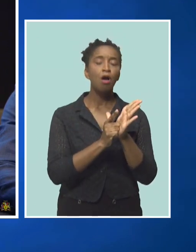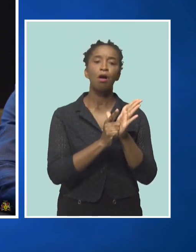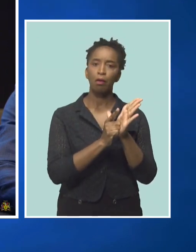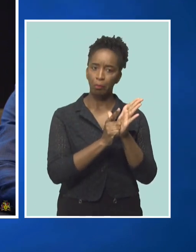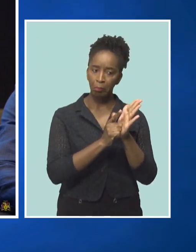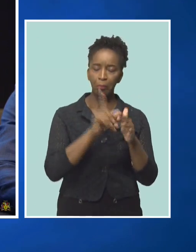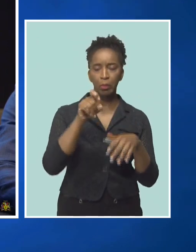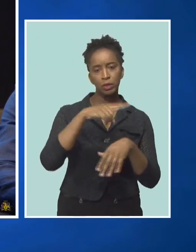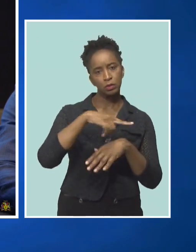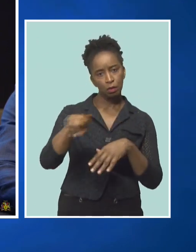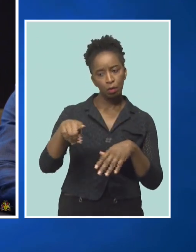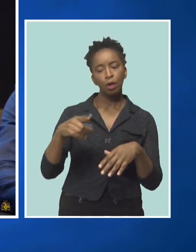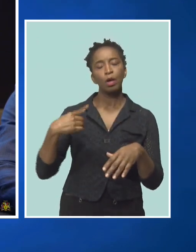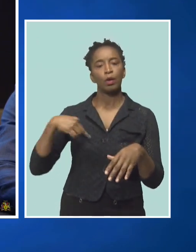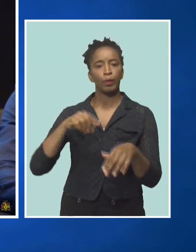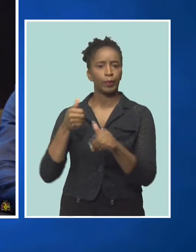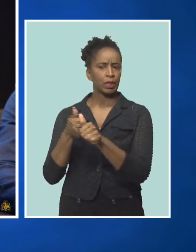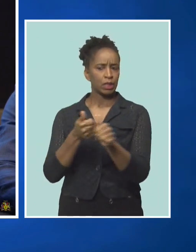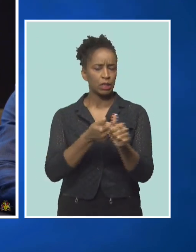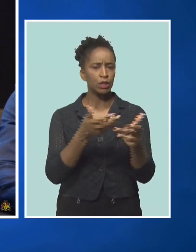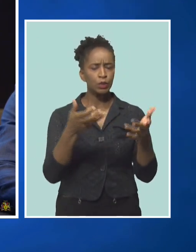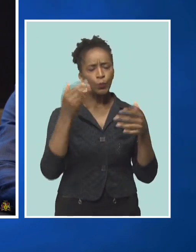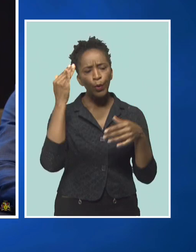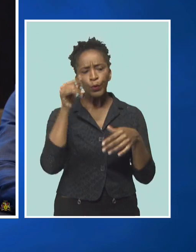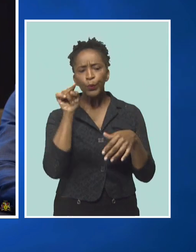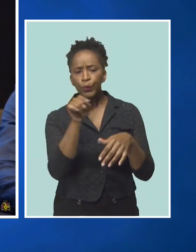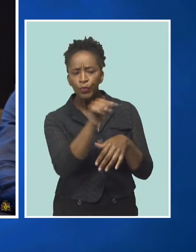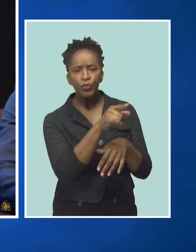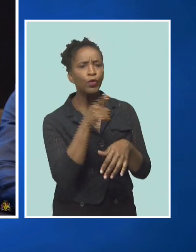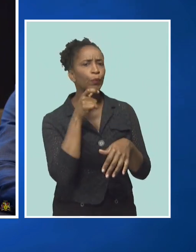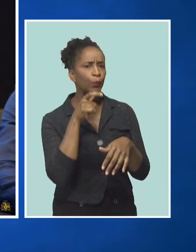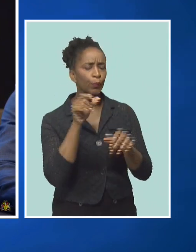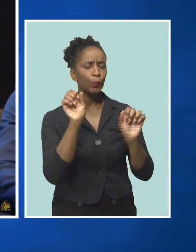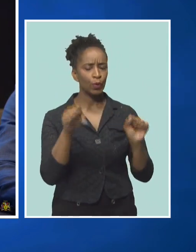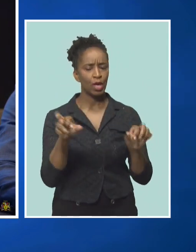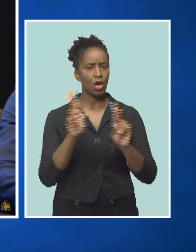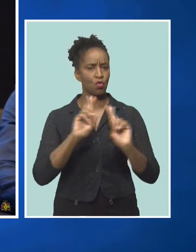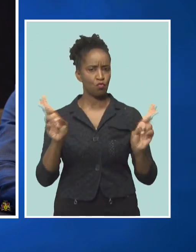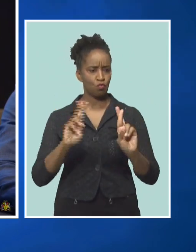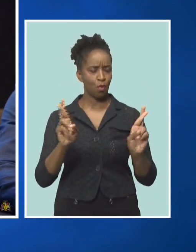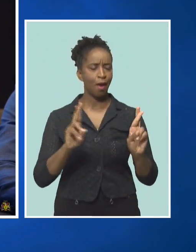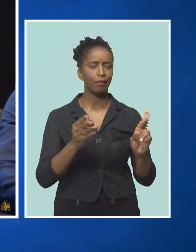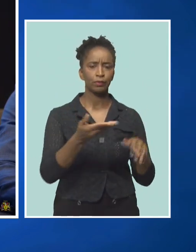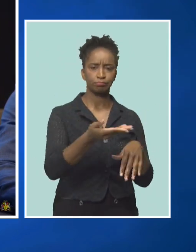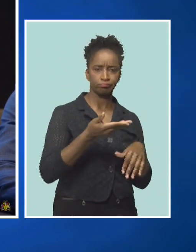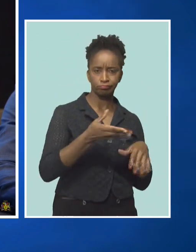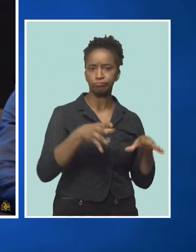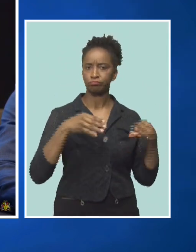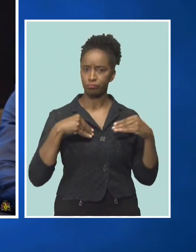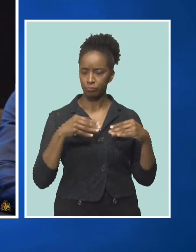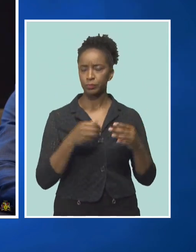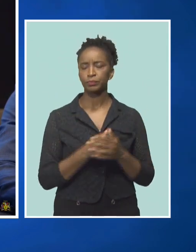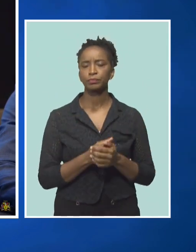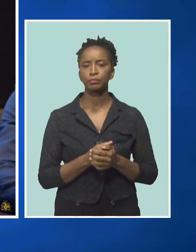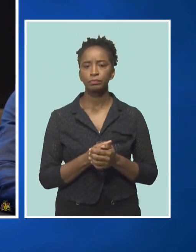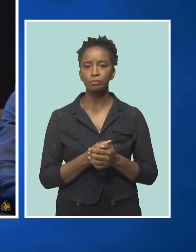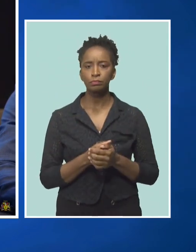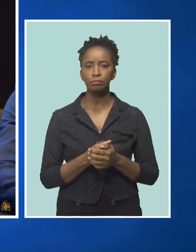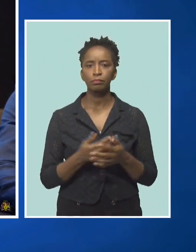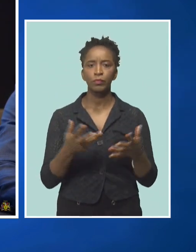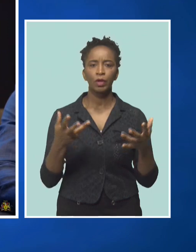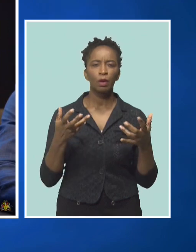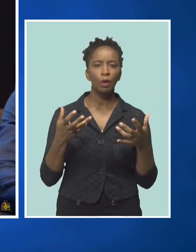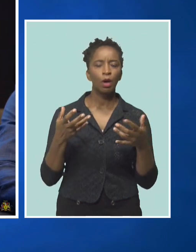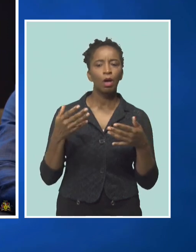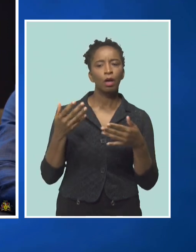be better able to prepare. We hope that at some point within the next month or two to have a high-level